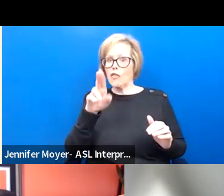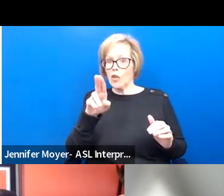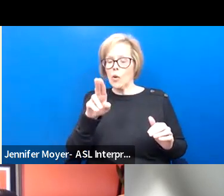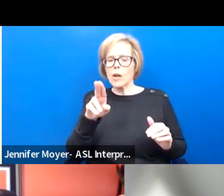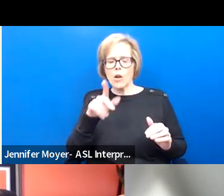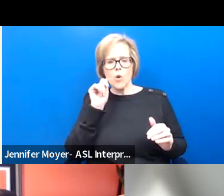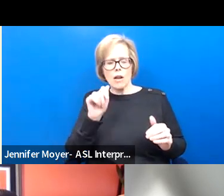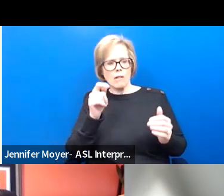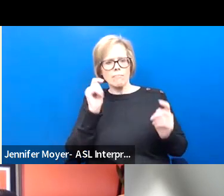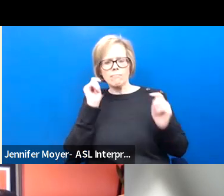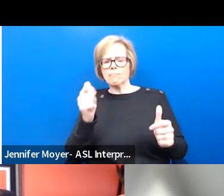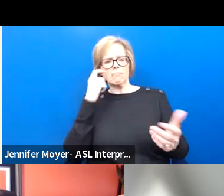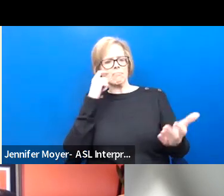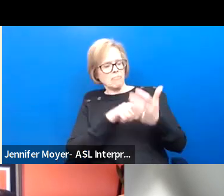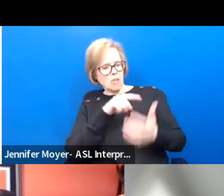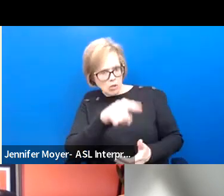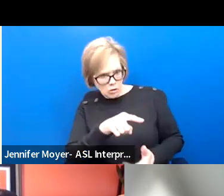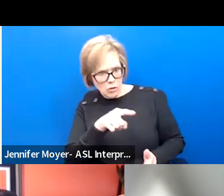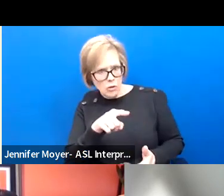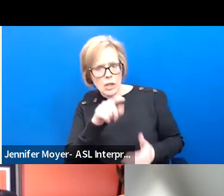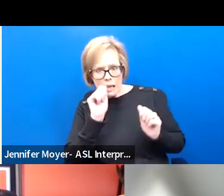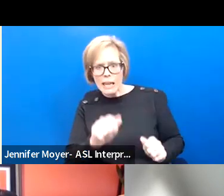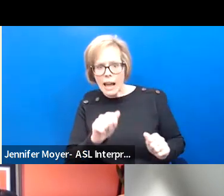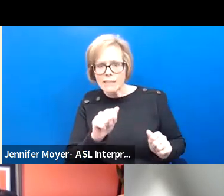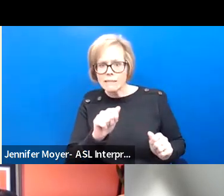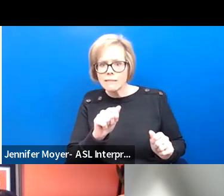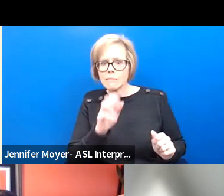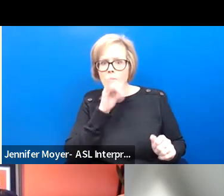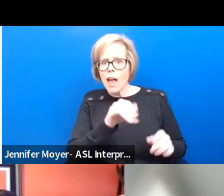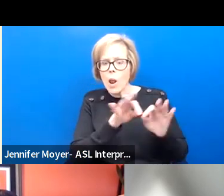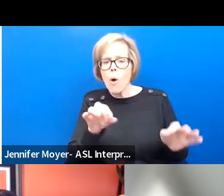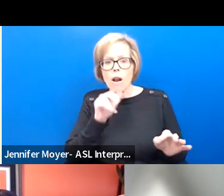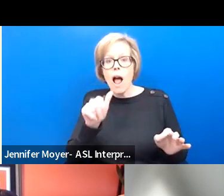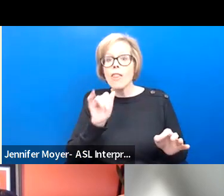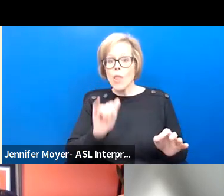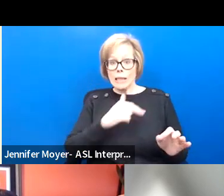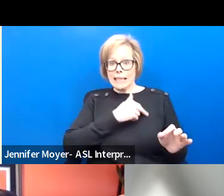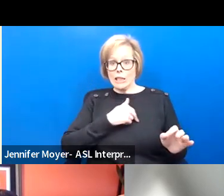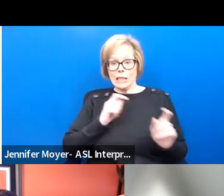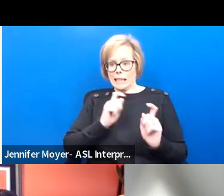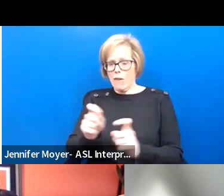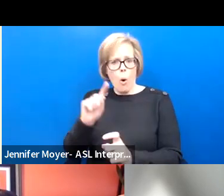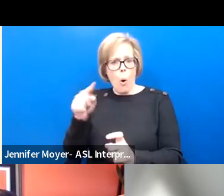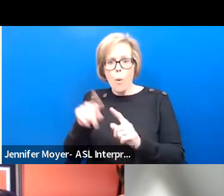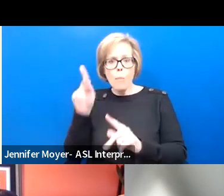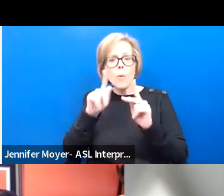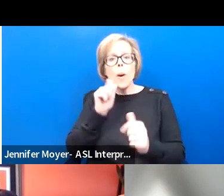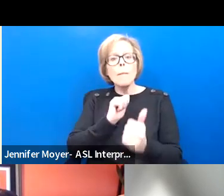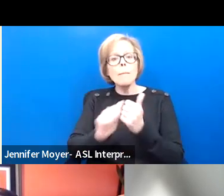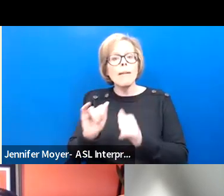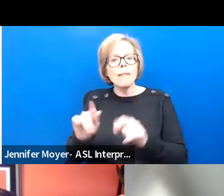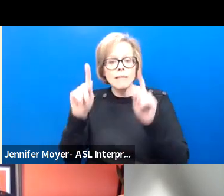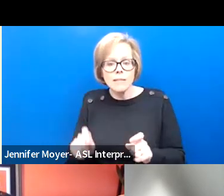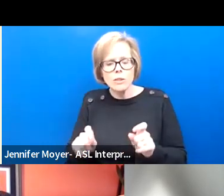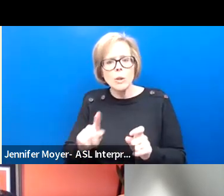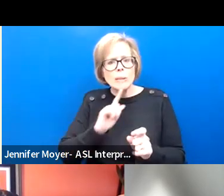whether the person was credentialed to do so or not. And those stickers were handed out only to the people that passed the credentialing. So it